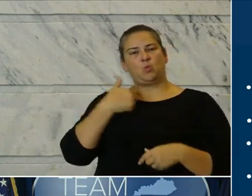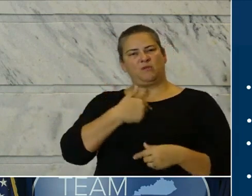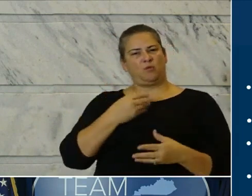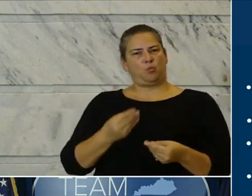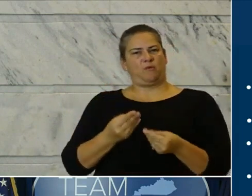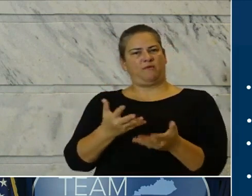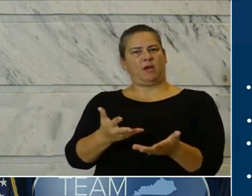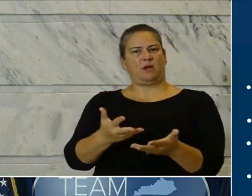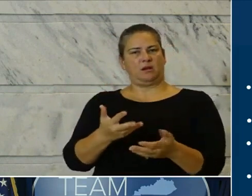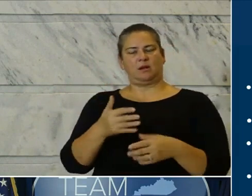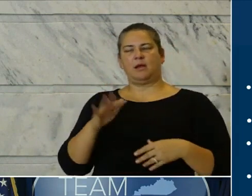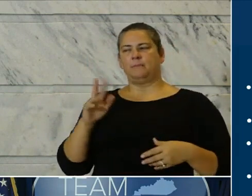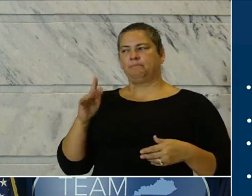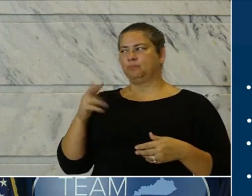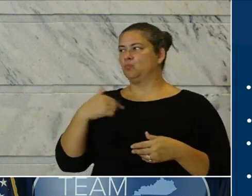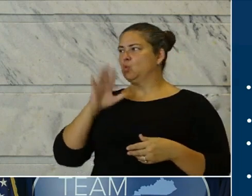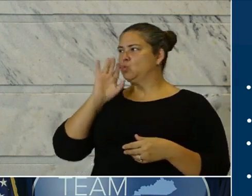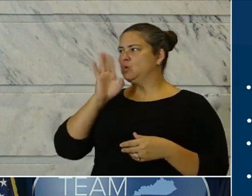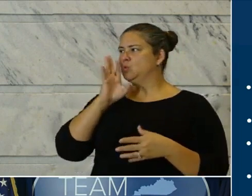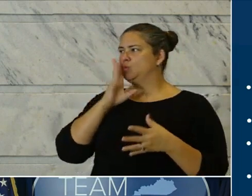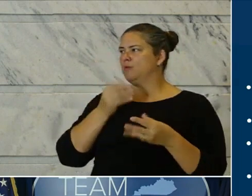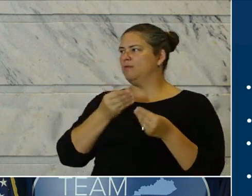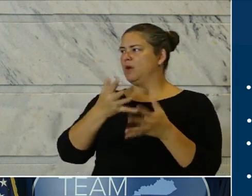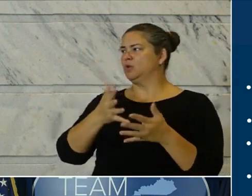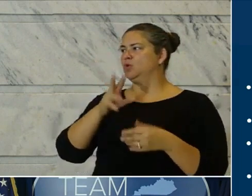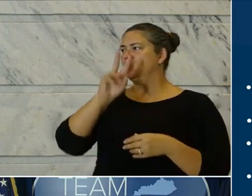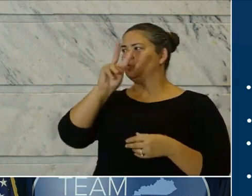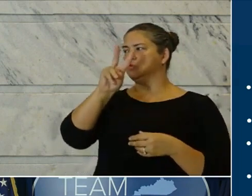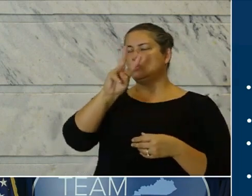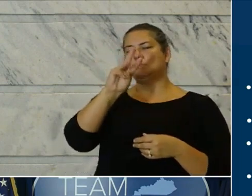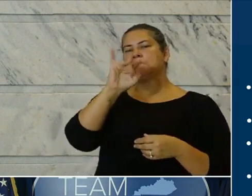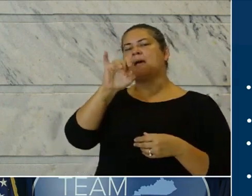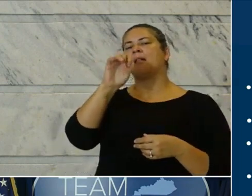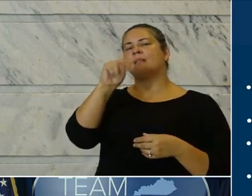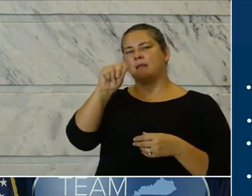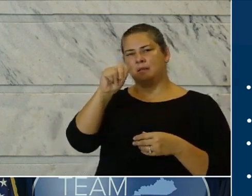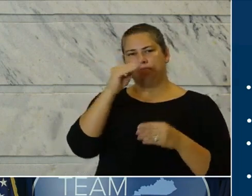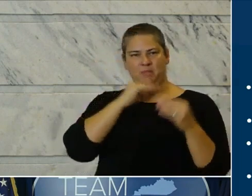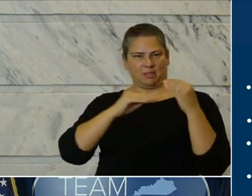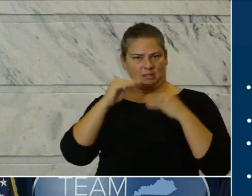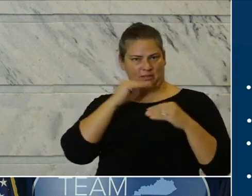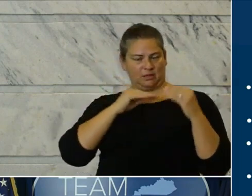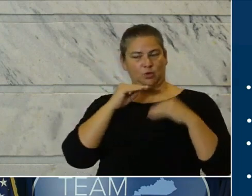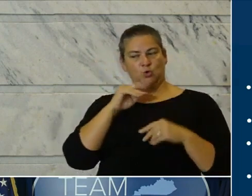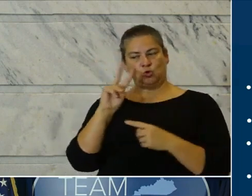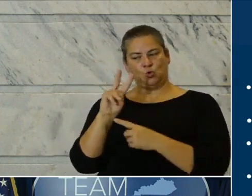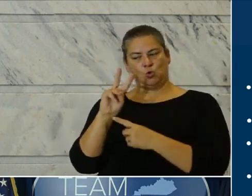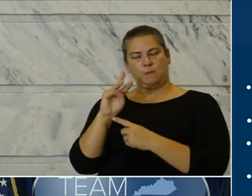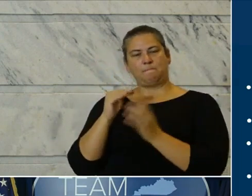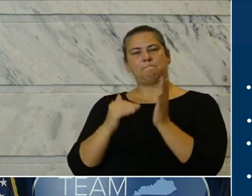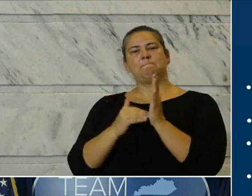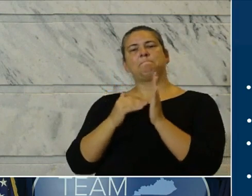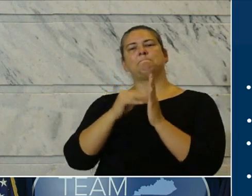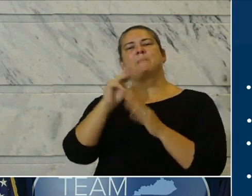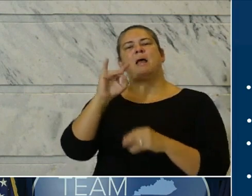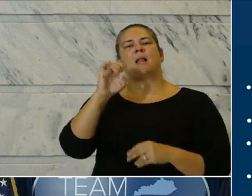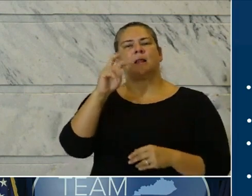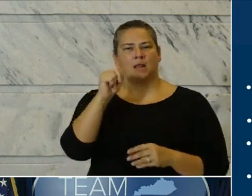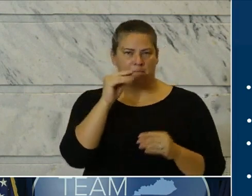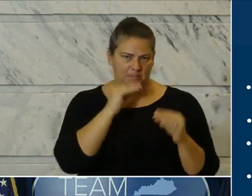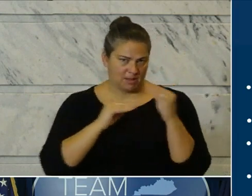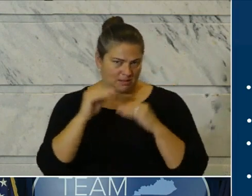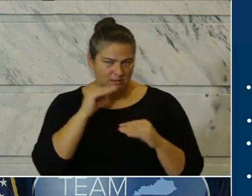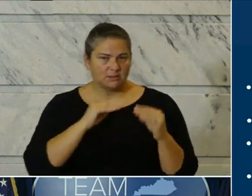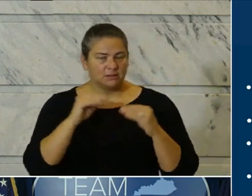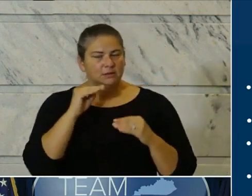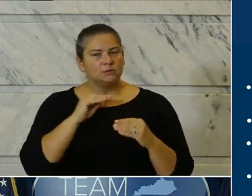be on the verge of providing over 2 million meals, 2 million additional meals